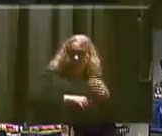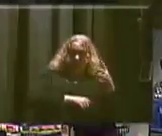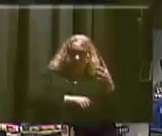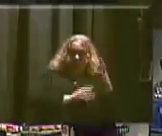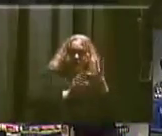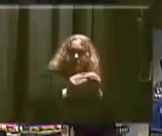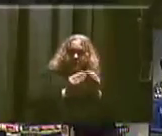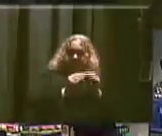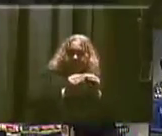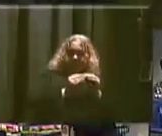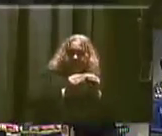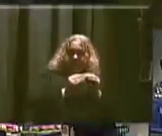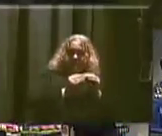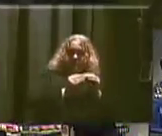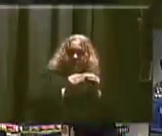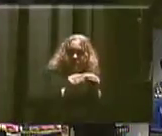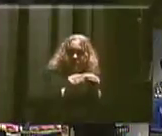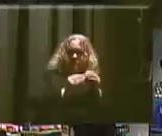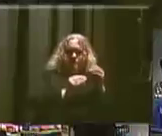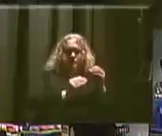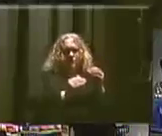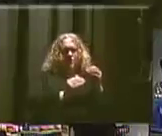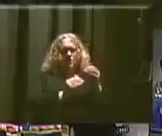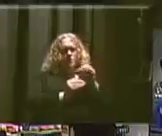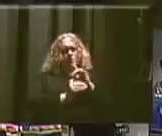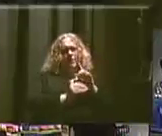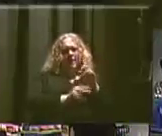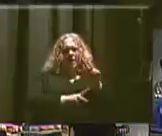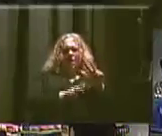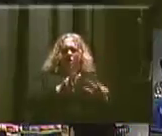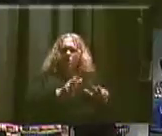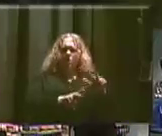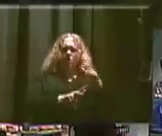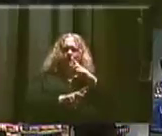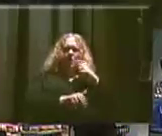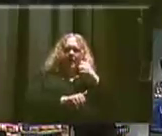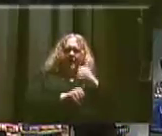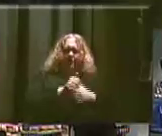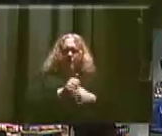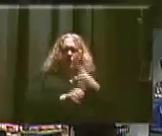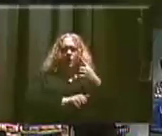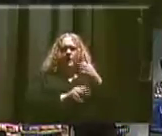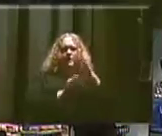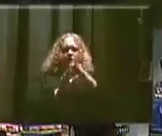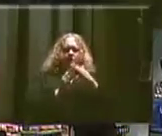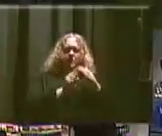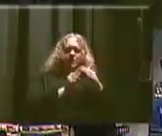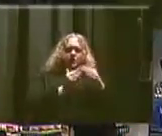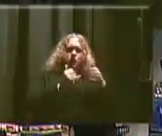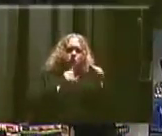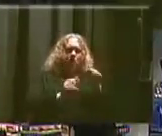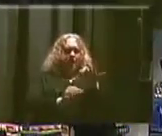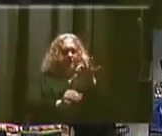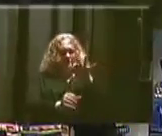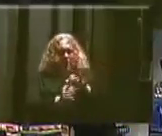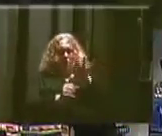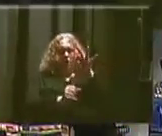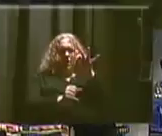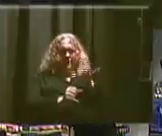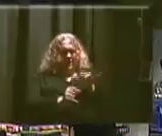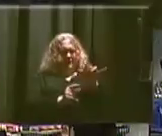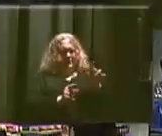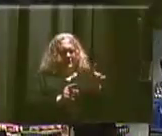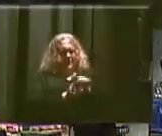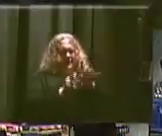we're not, you know, it's so awkward for everybody in the community then to try to vote on it in that same